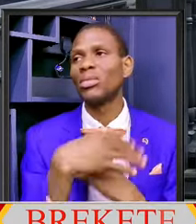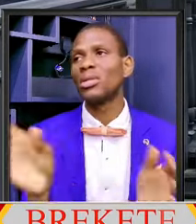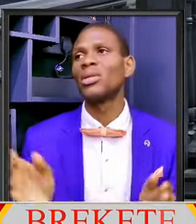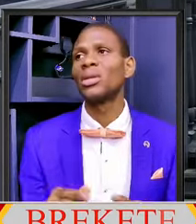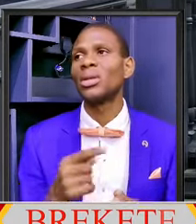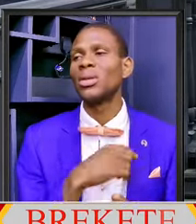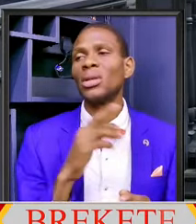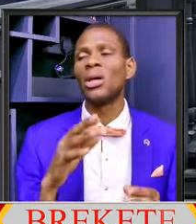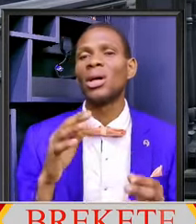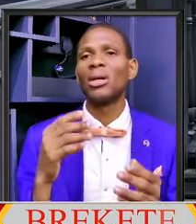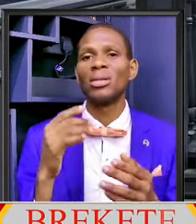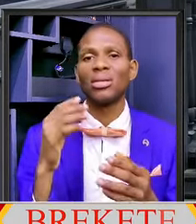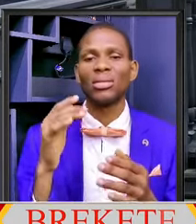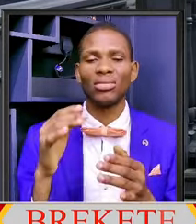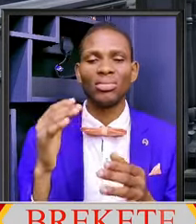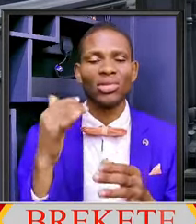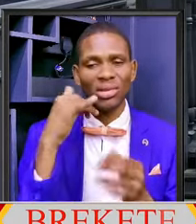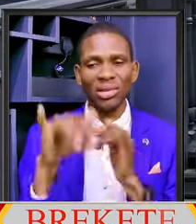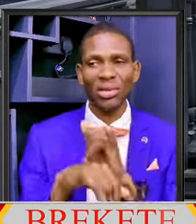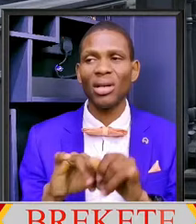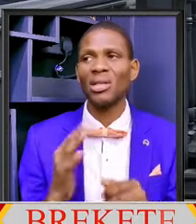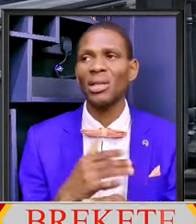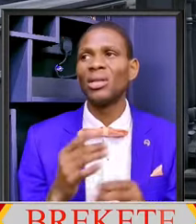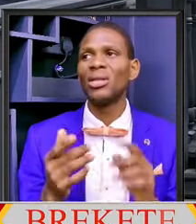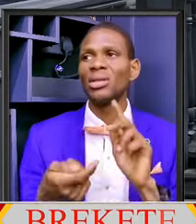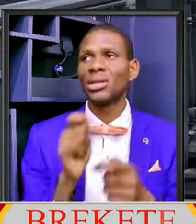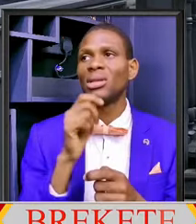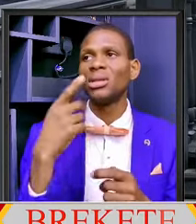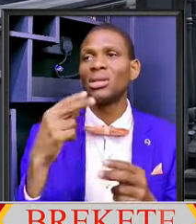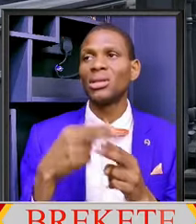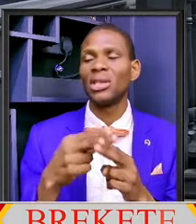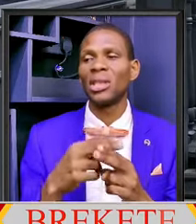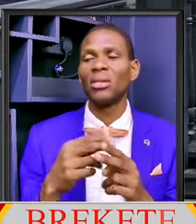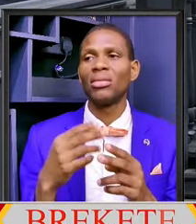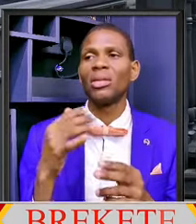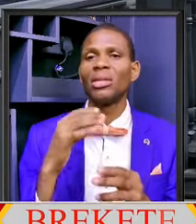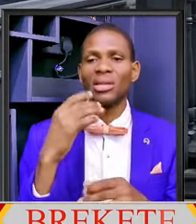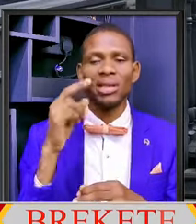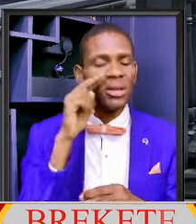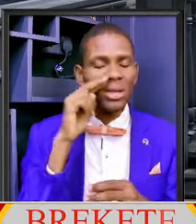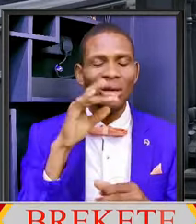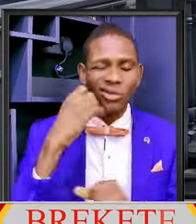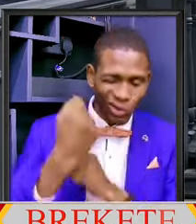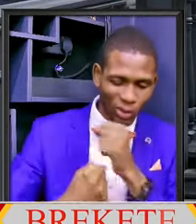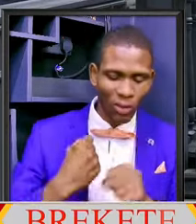When they deceive ourselves, they call this thing Ghana must go. Change the name now. Nigeria, they suffer.